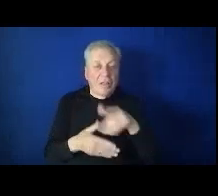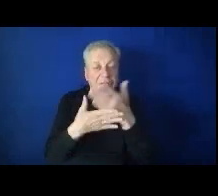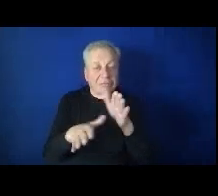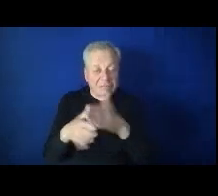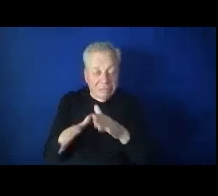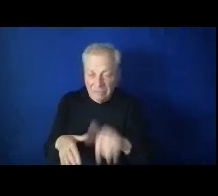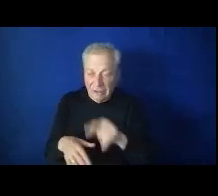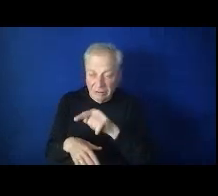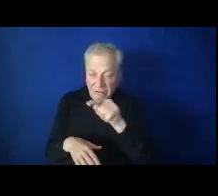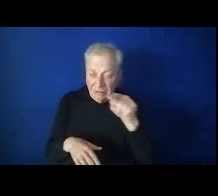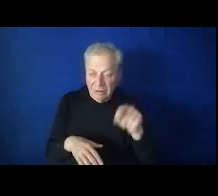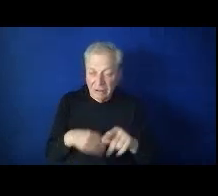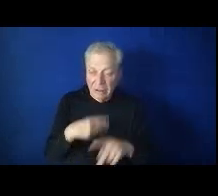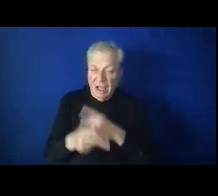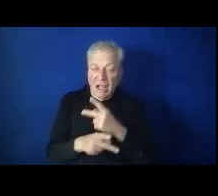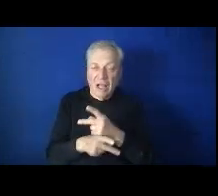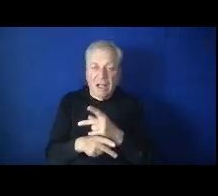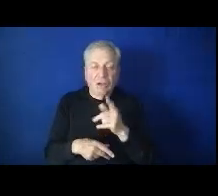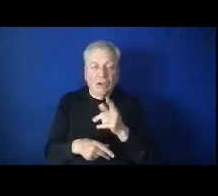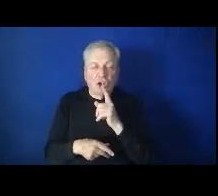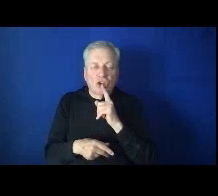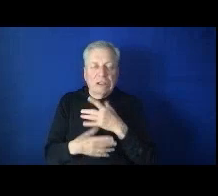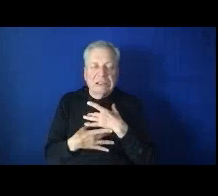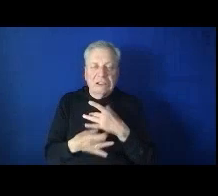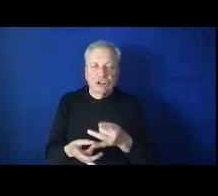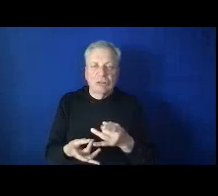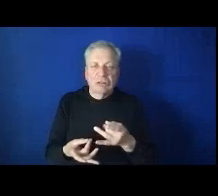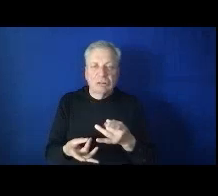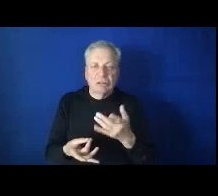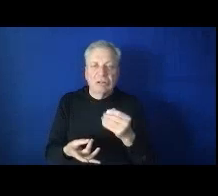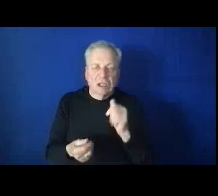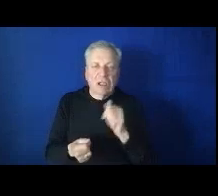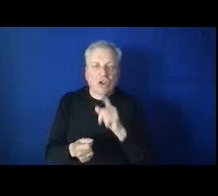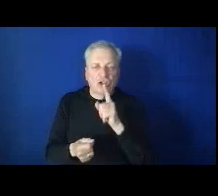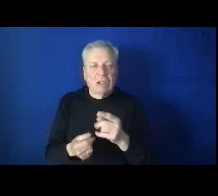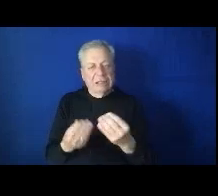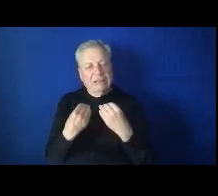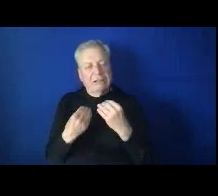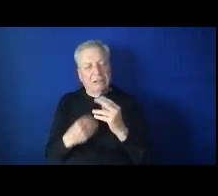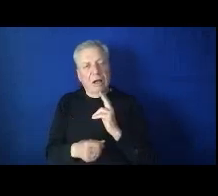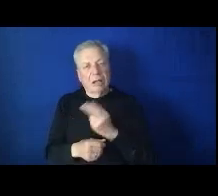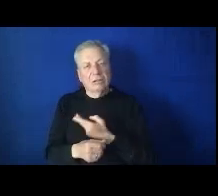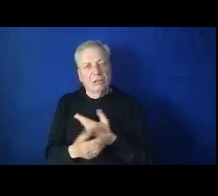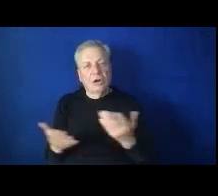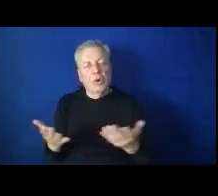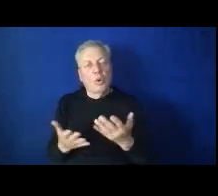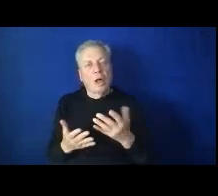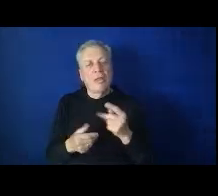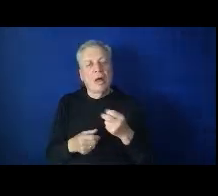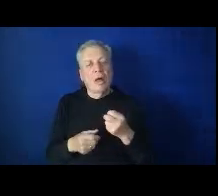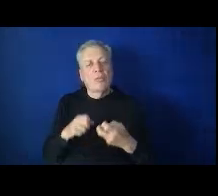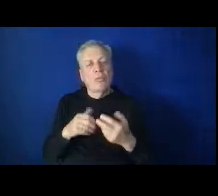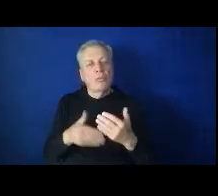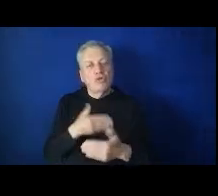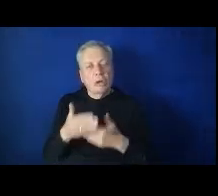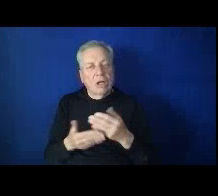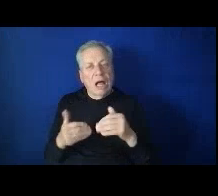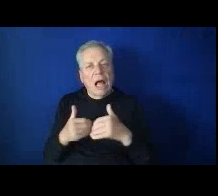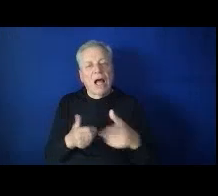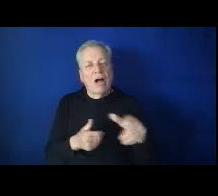orientated faults here, it's really interesting and can really teach us kind of what the process is of how these fluids move